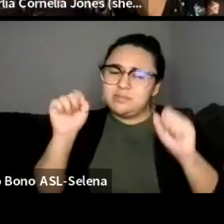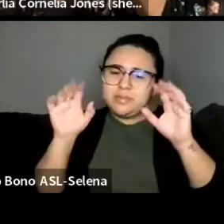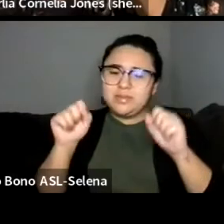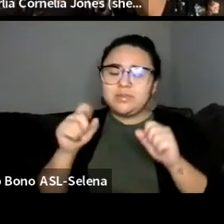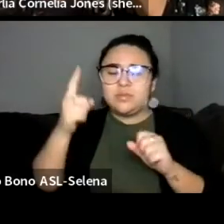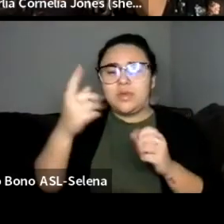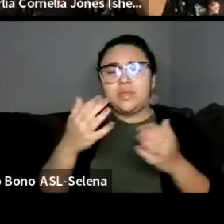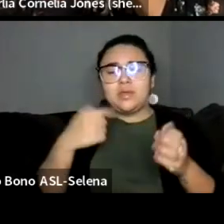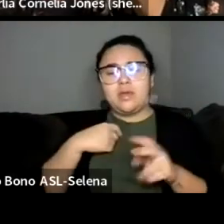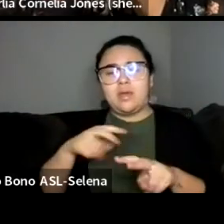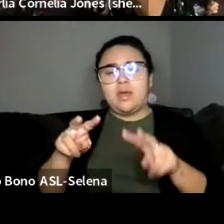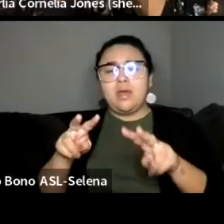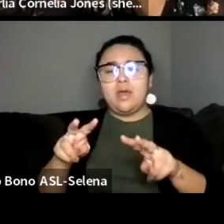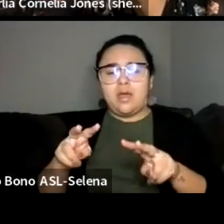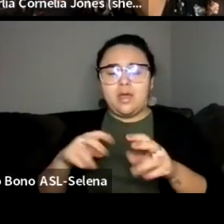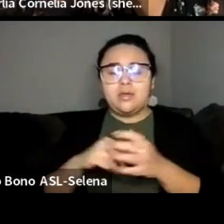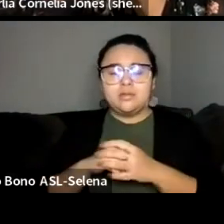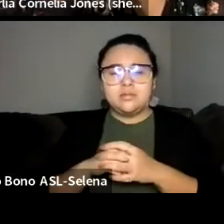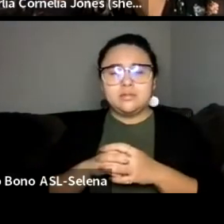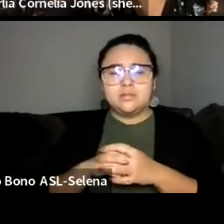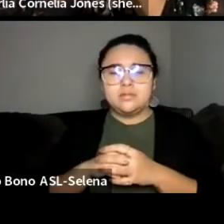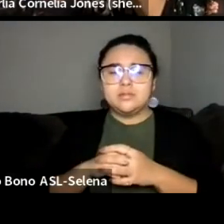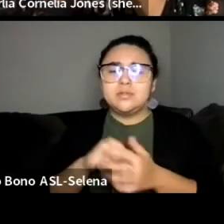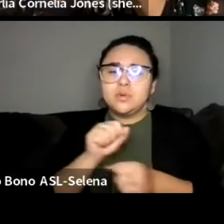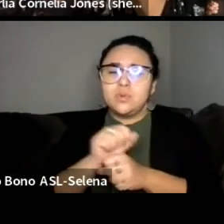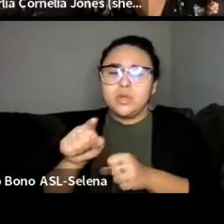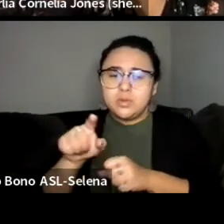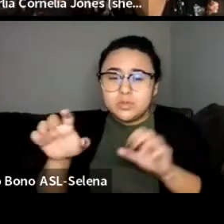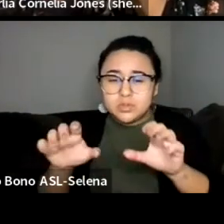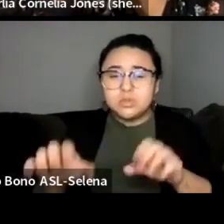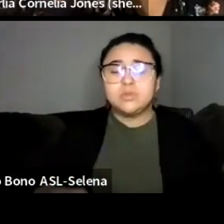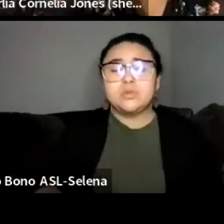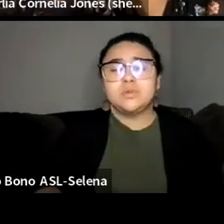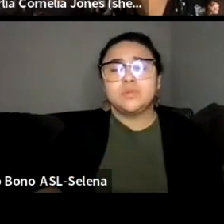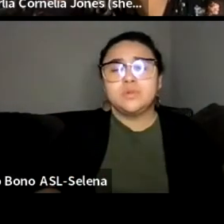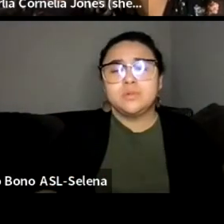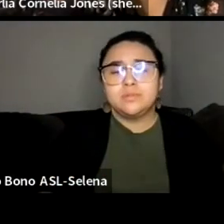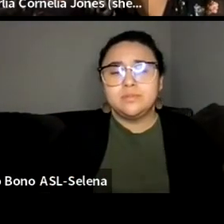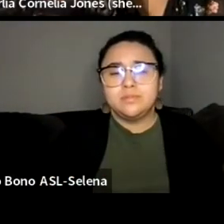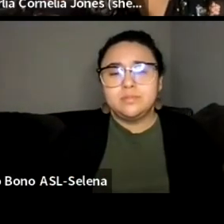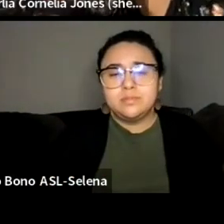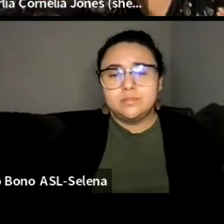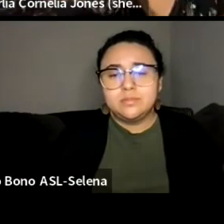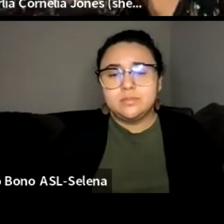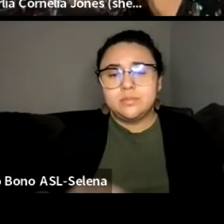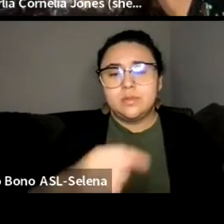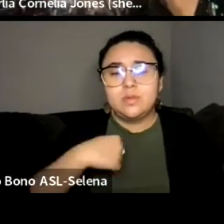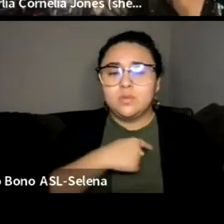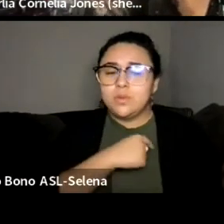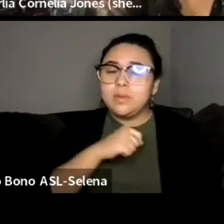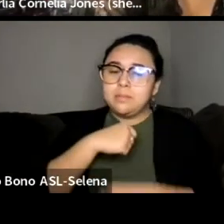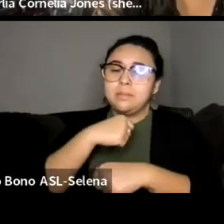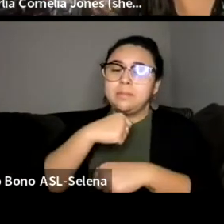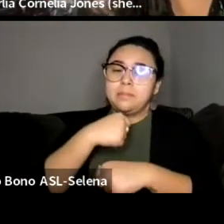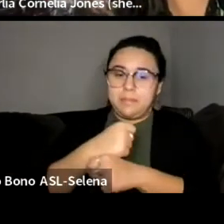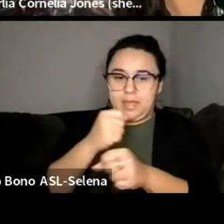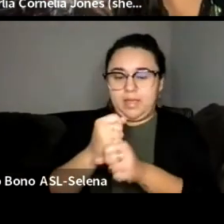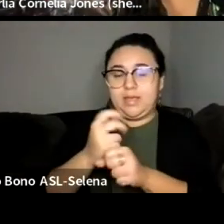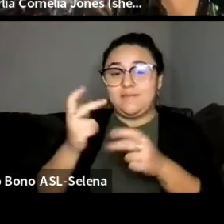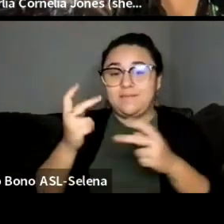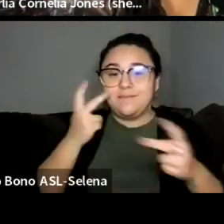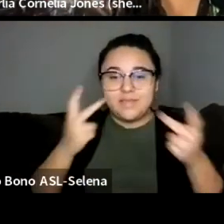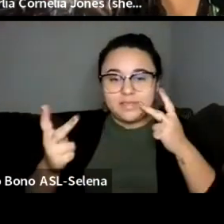that you do, Tamanya, is creating visibility. So similar to what Adriana was saying, just this